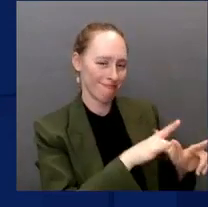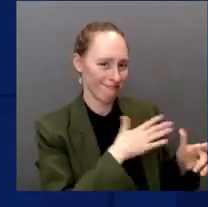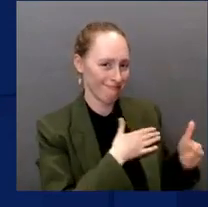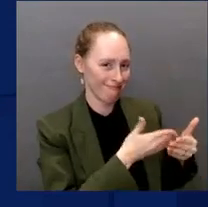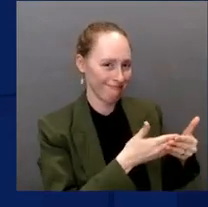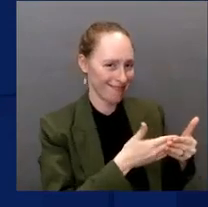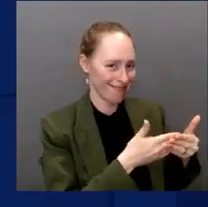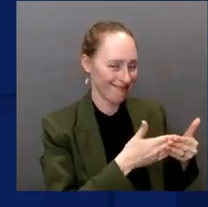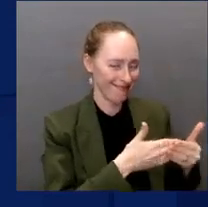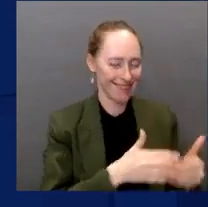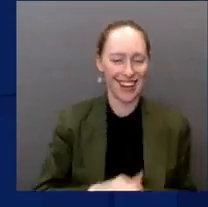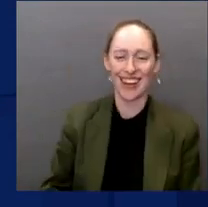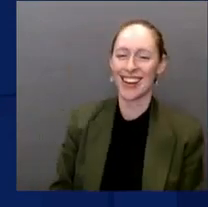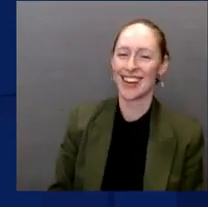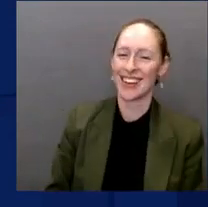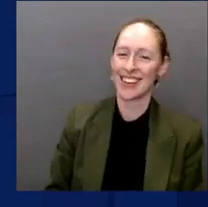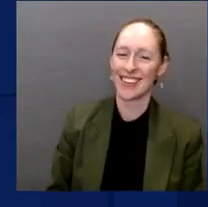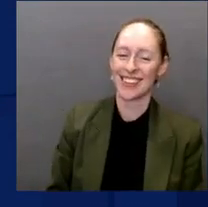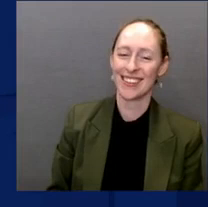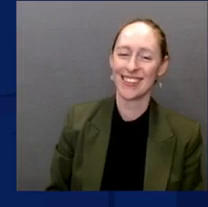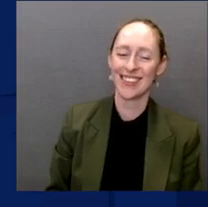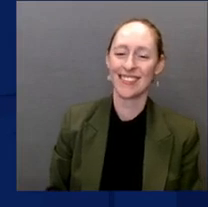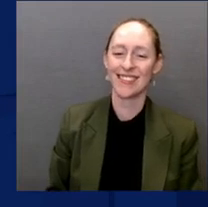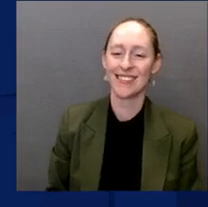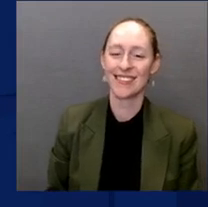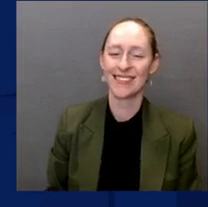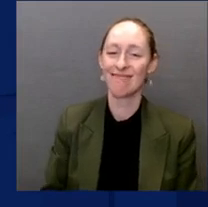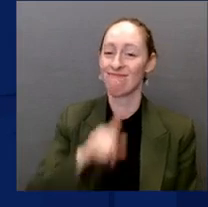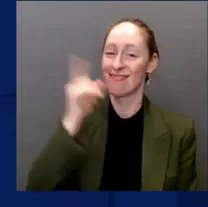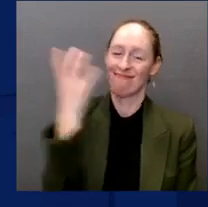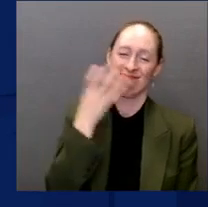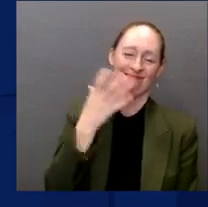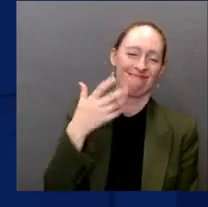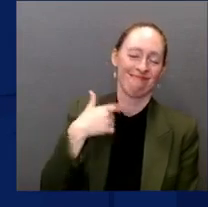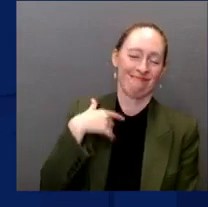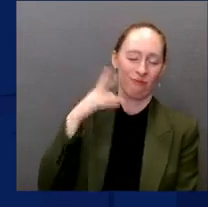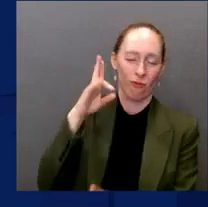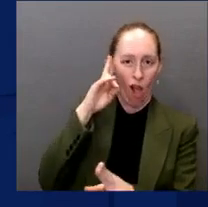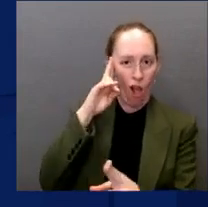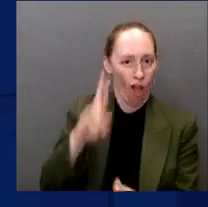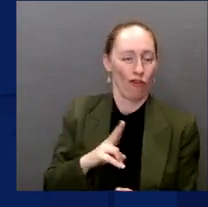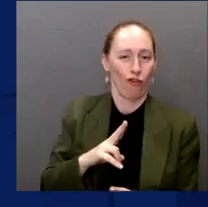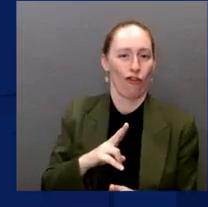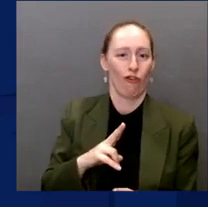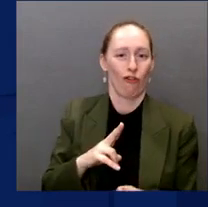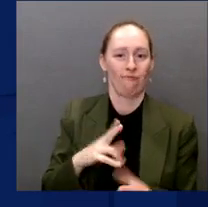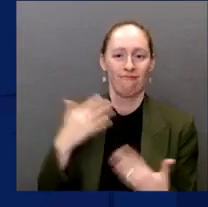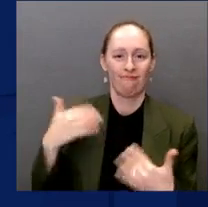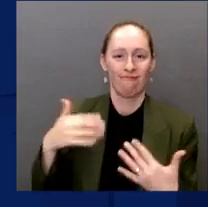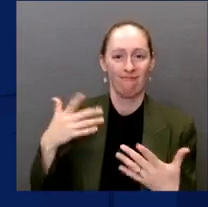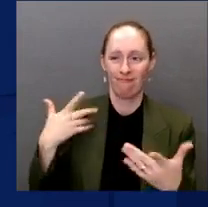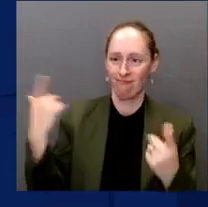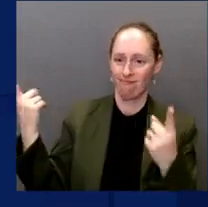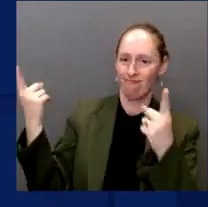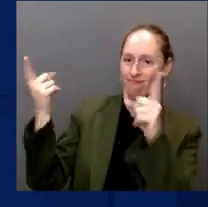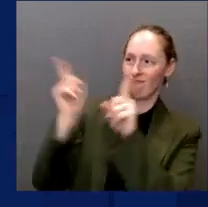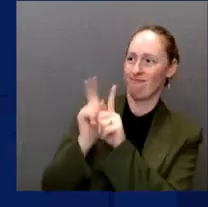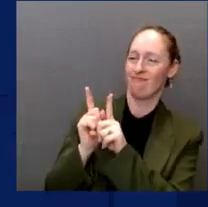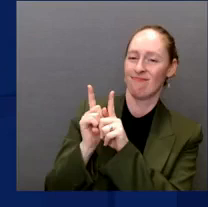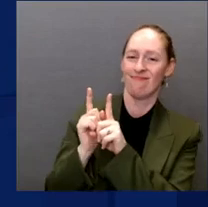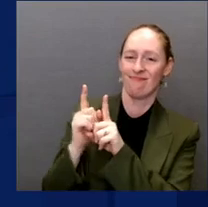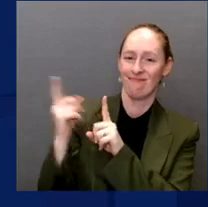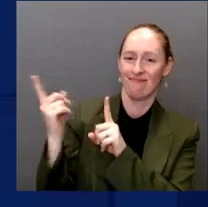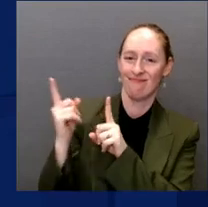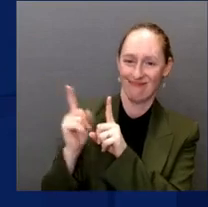But such an honor to share the stage with you and to thank you personally for your leadership. It